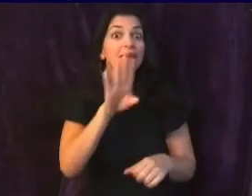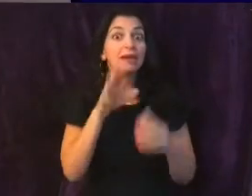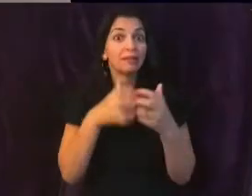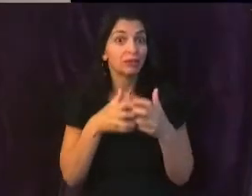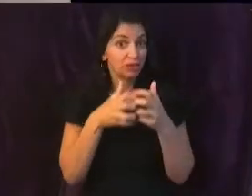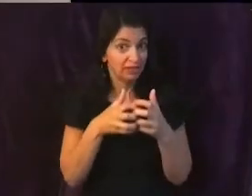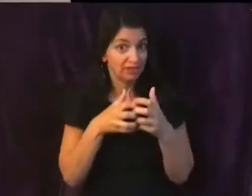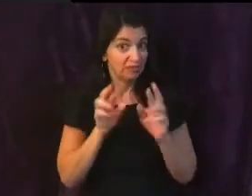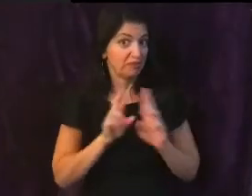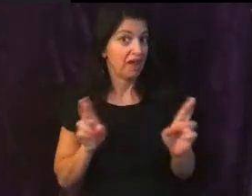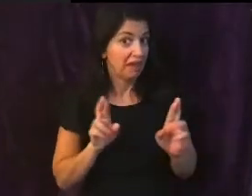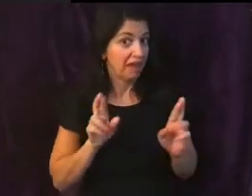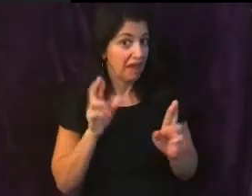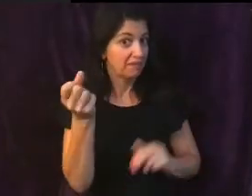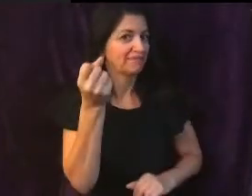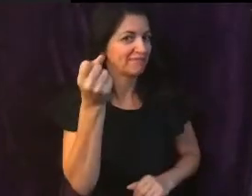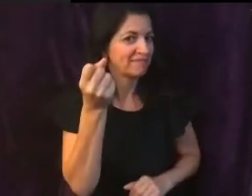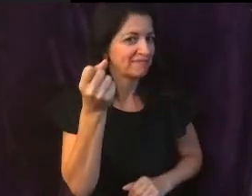tuned.